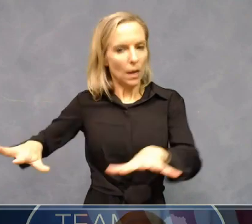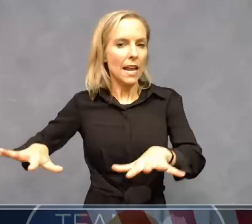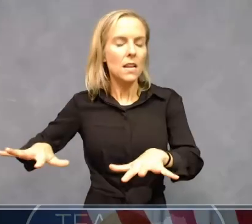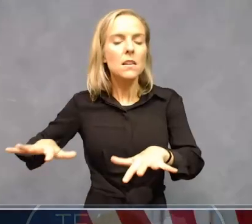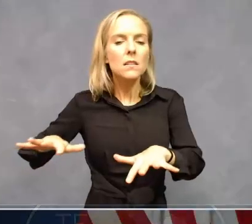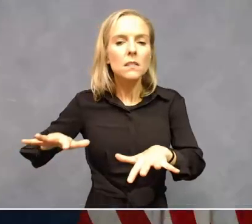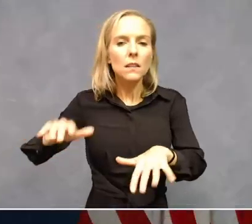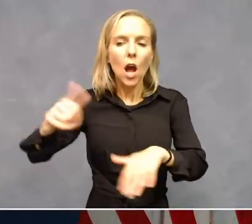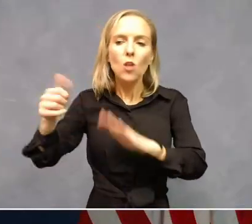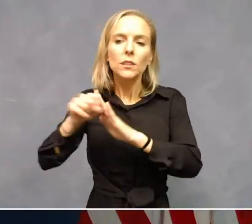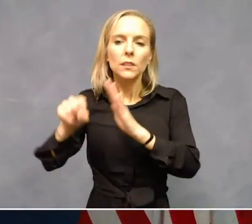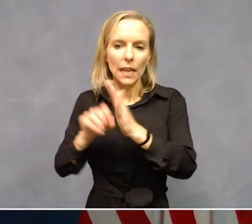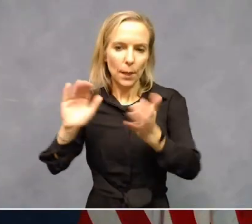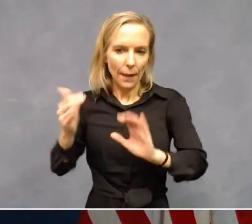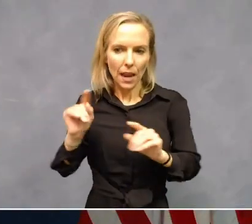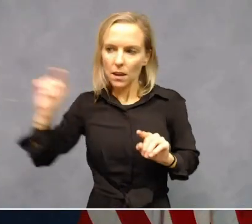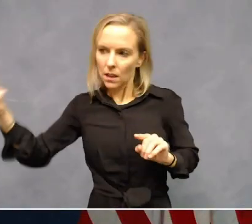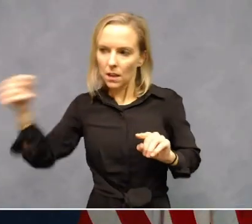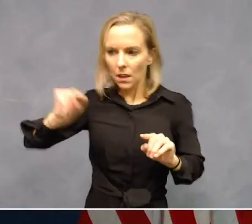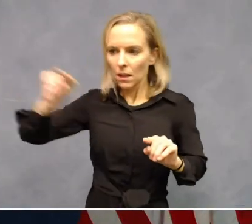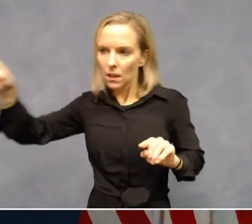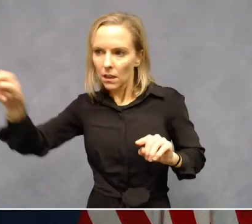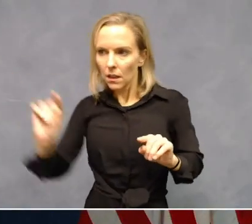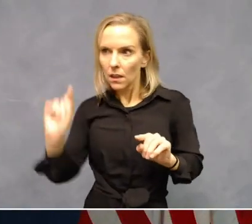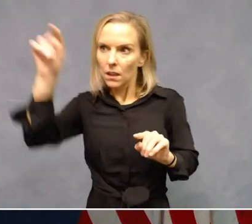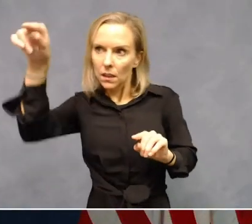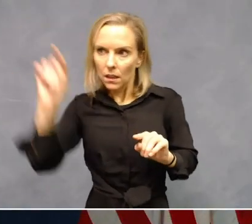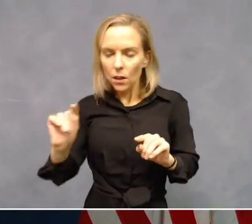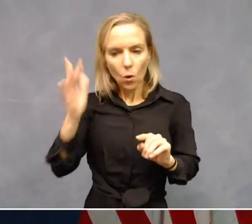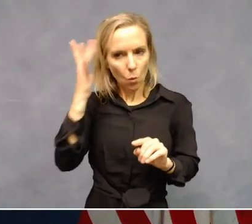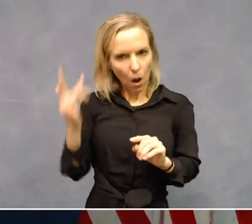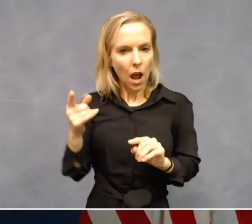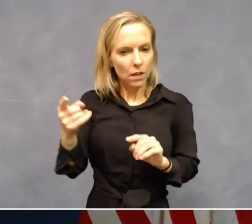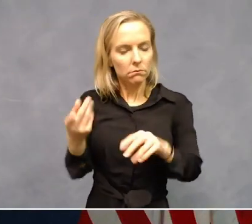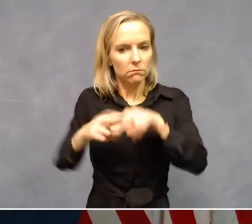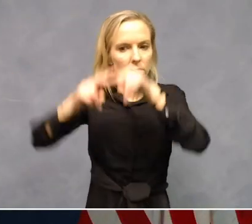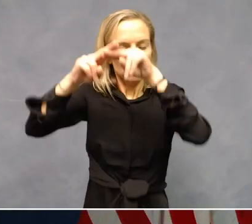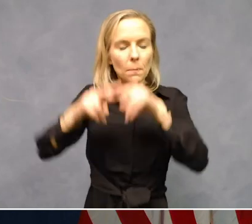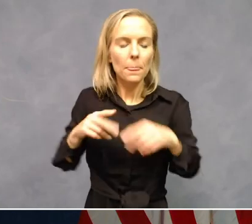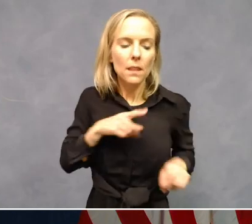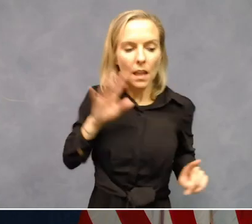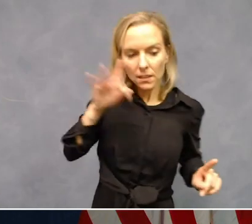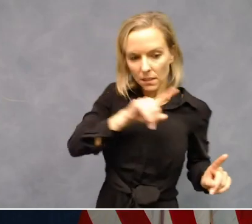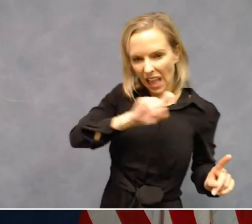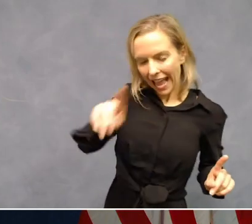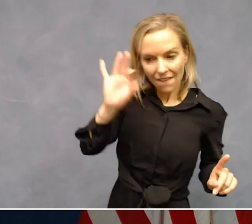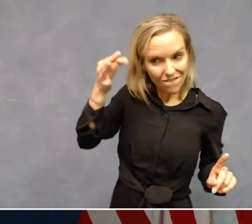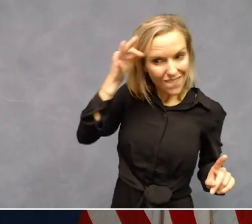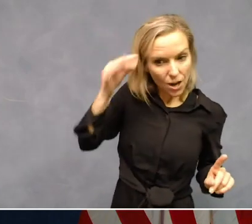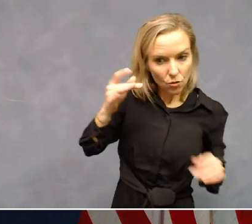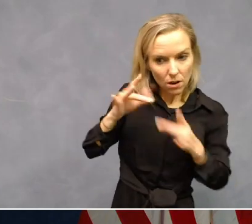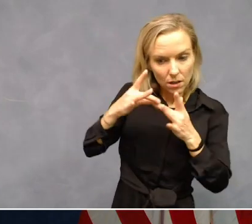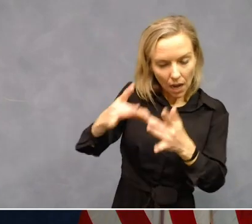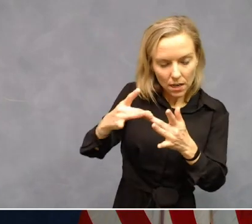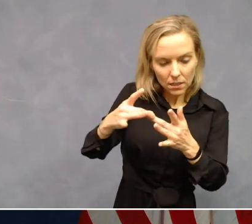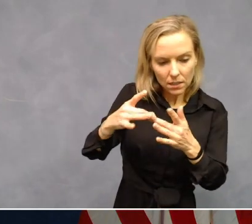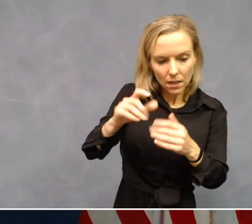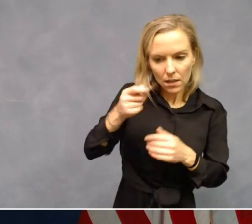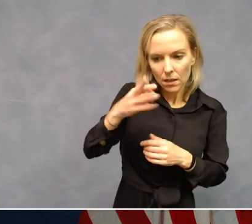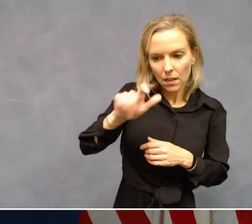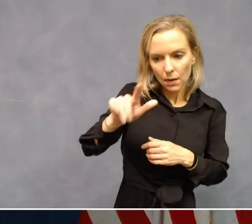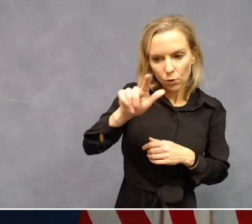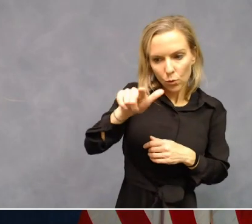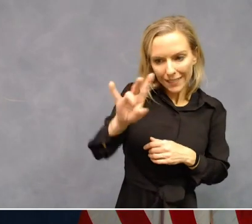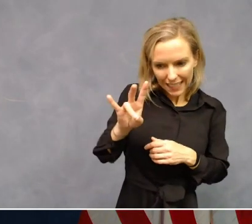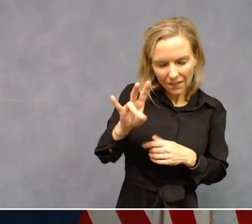got them. On that unemployment guidance, so the federal guidance changes April 27th. Was that ever communicated